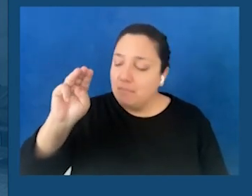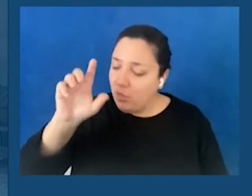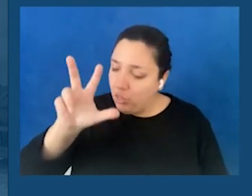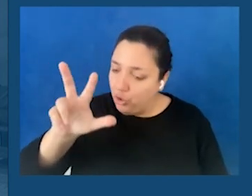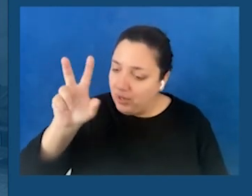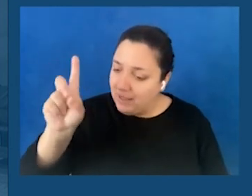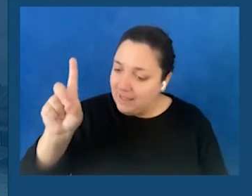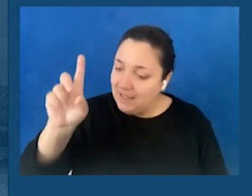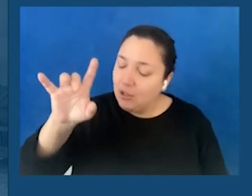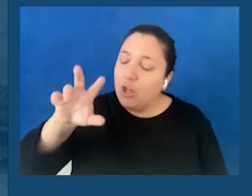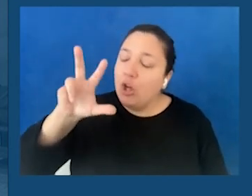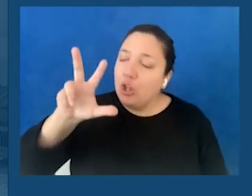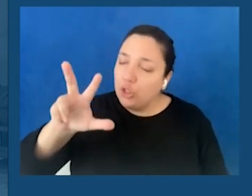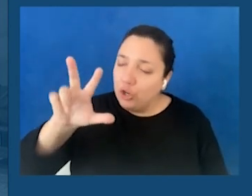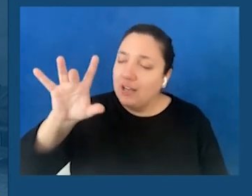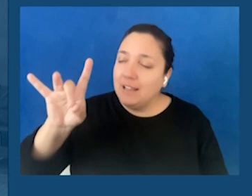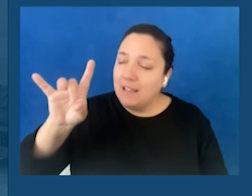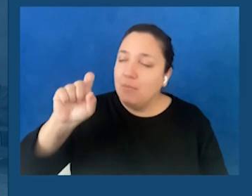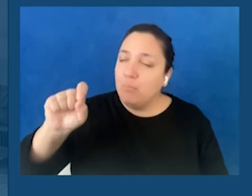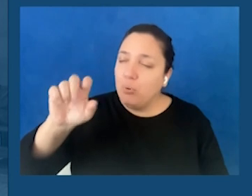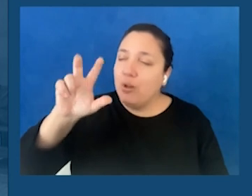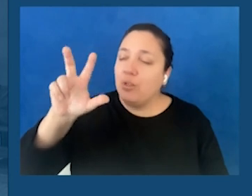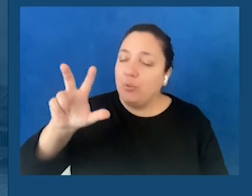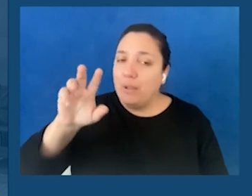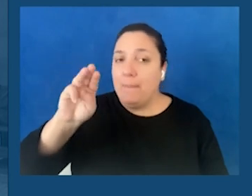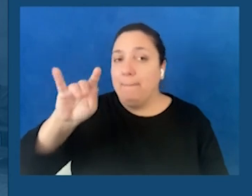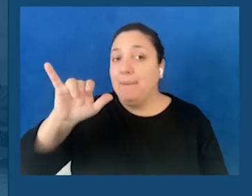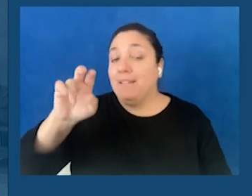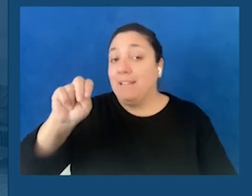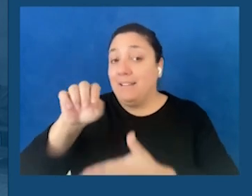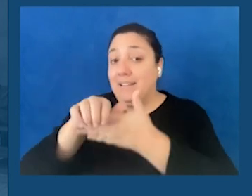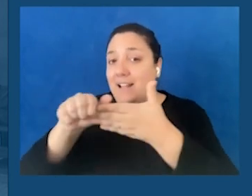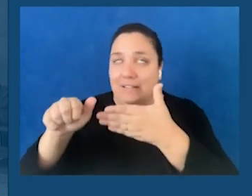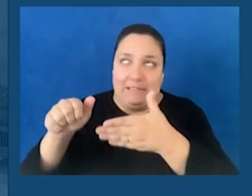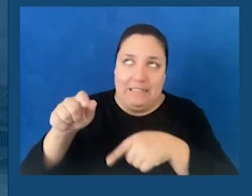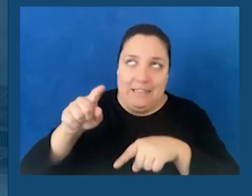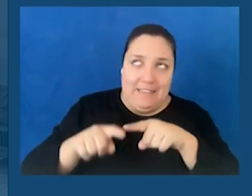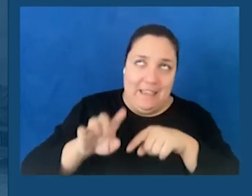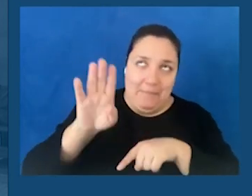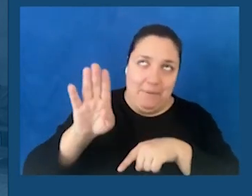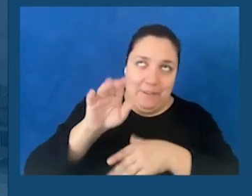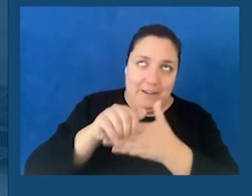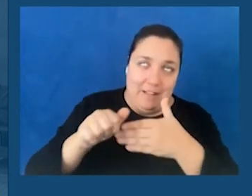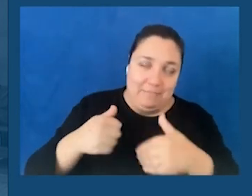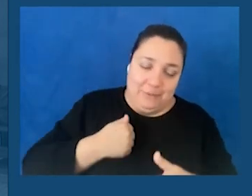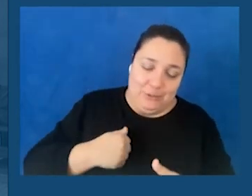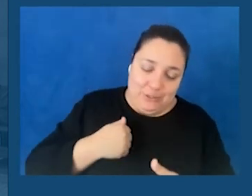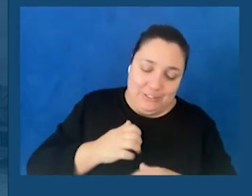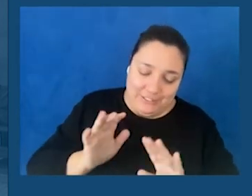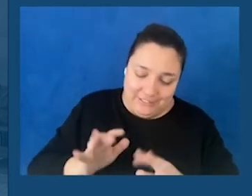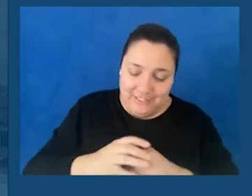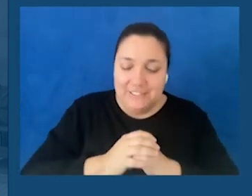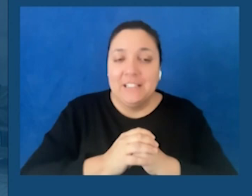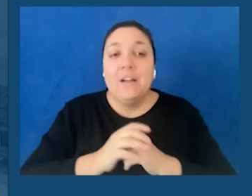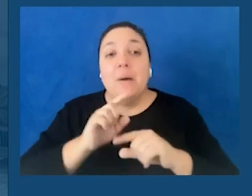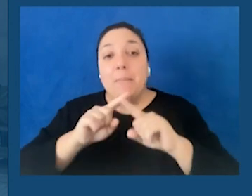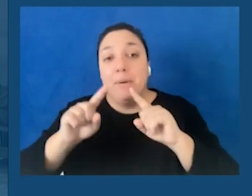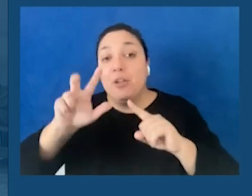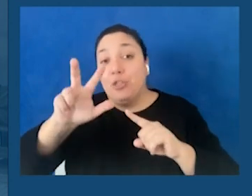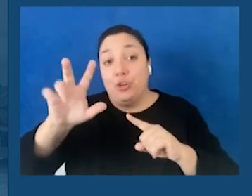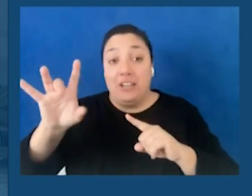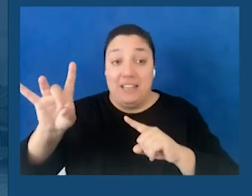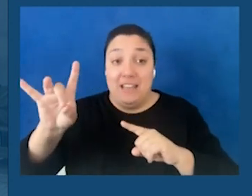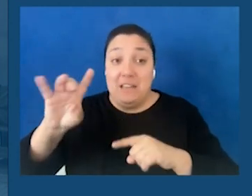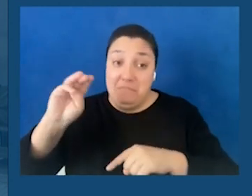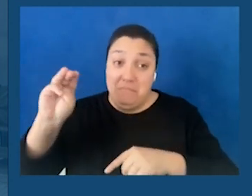$38.3 million for the Mohawk Valley. I can't give you $38 billion, I'm sorry. But $38 million is not bad